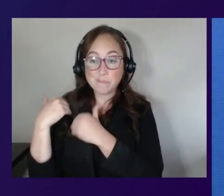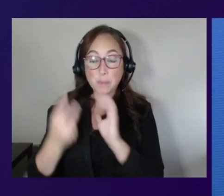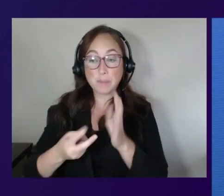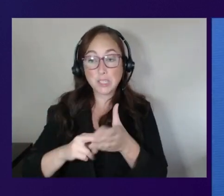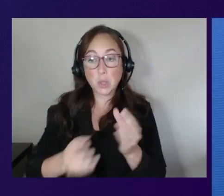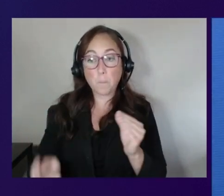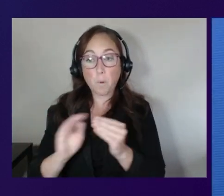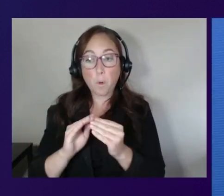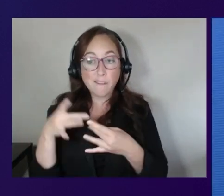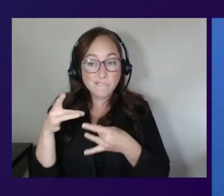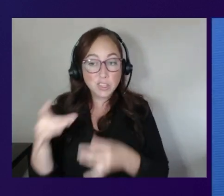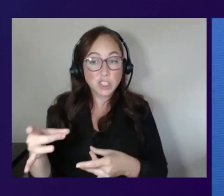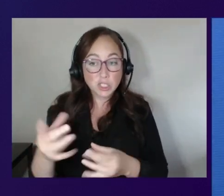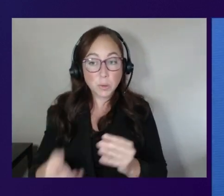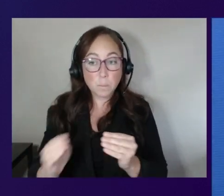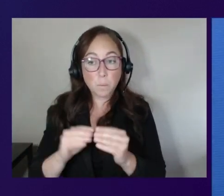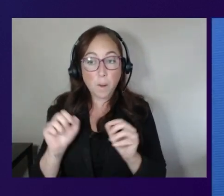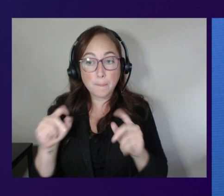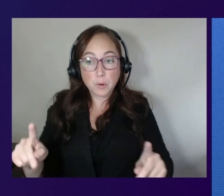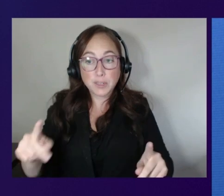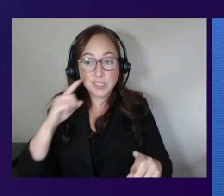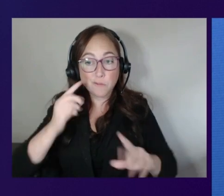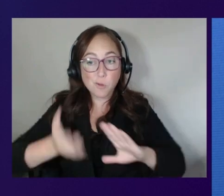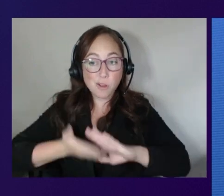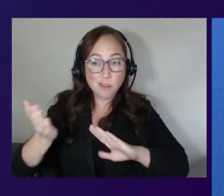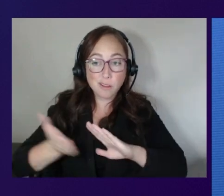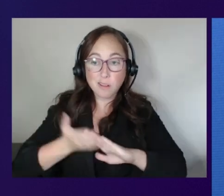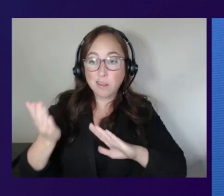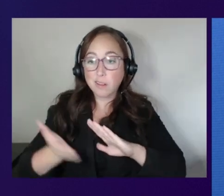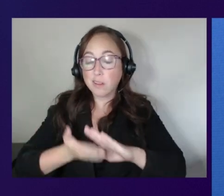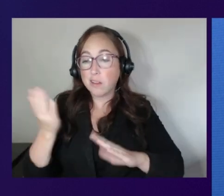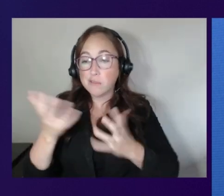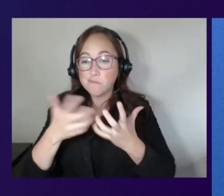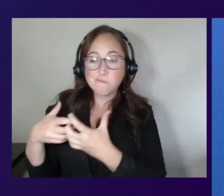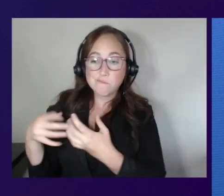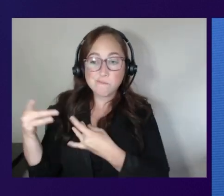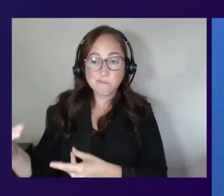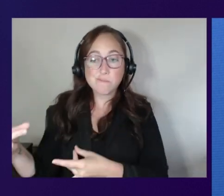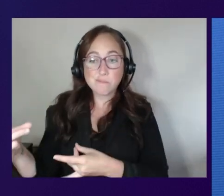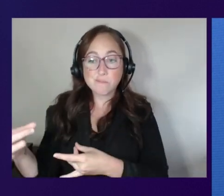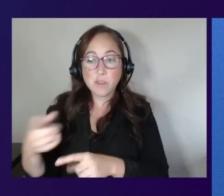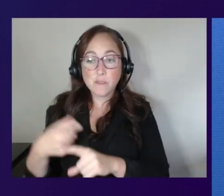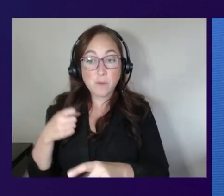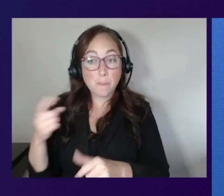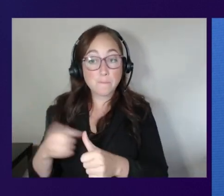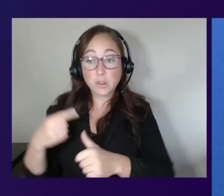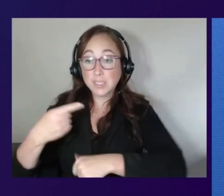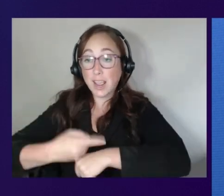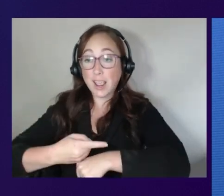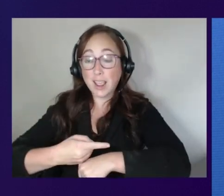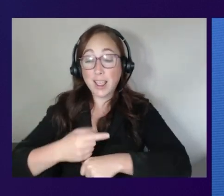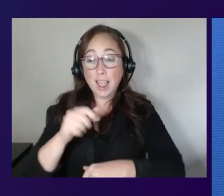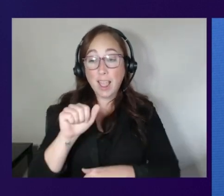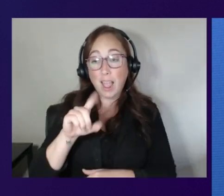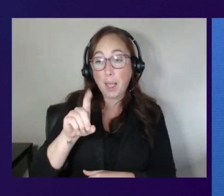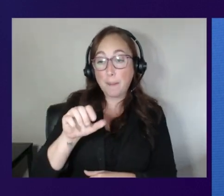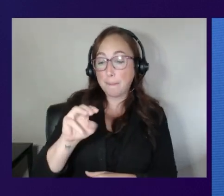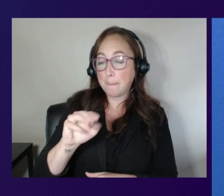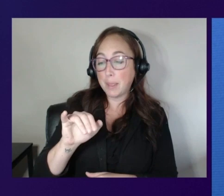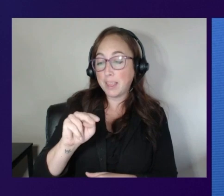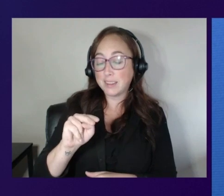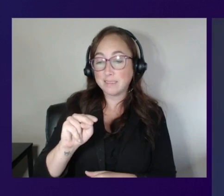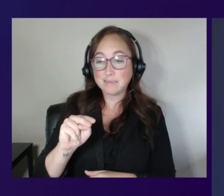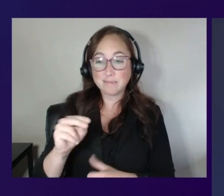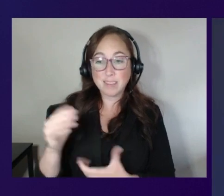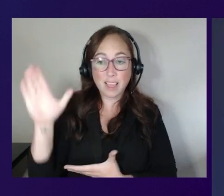efficiency, more opportunities to optimize from day one, less burden on the administrator, and keeping our end users productive is what it's all